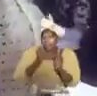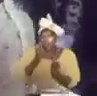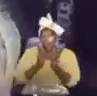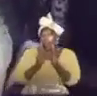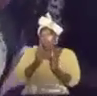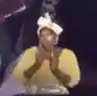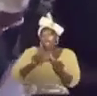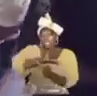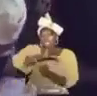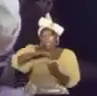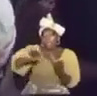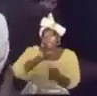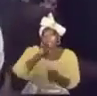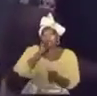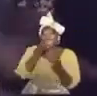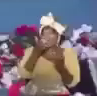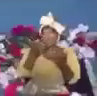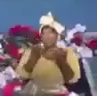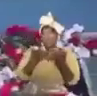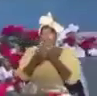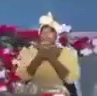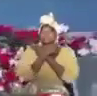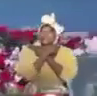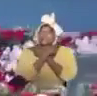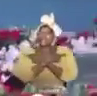are trusting him for rest.